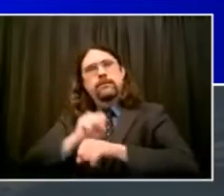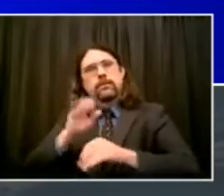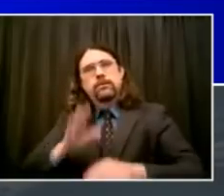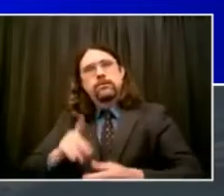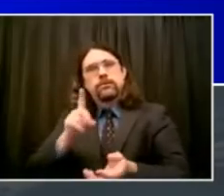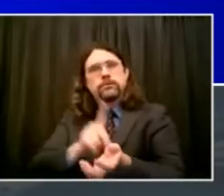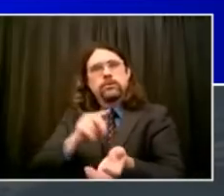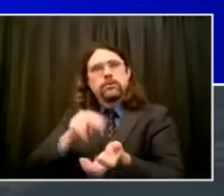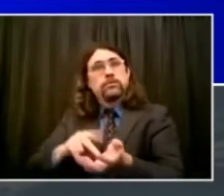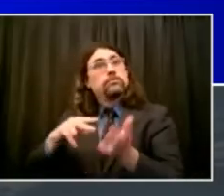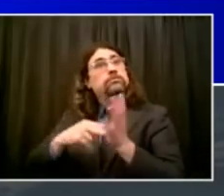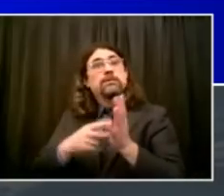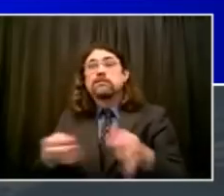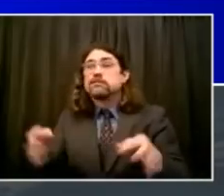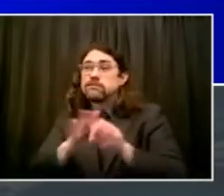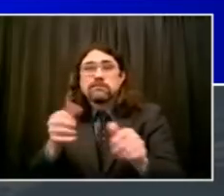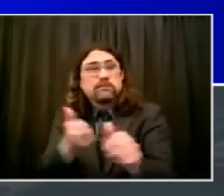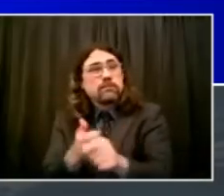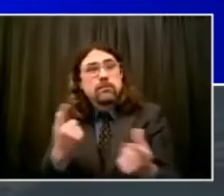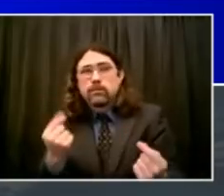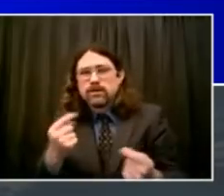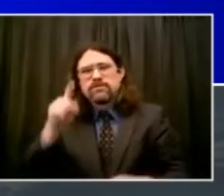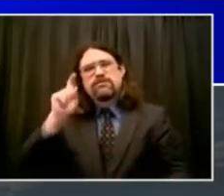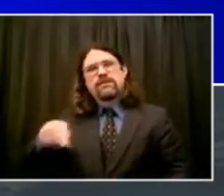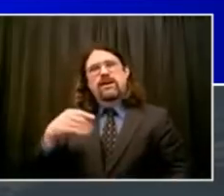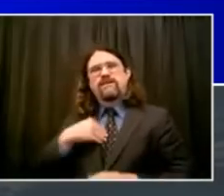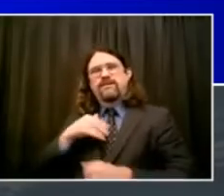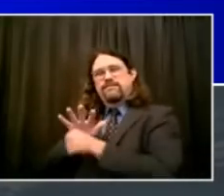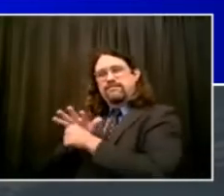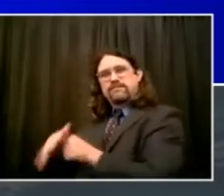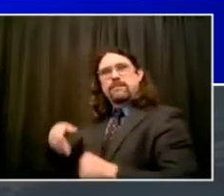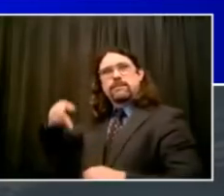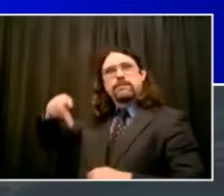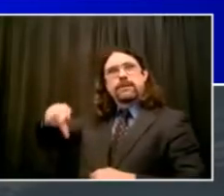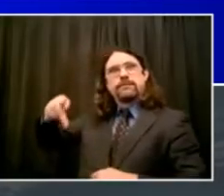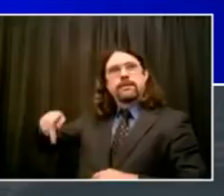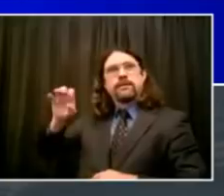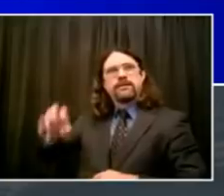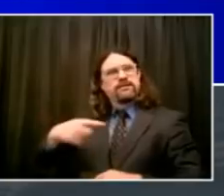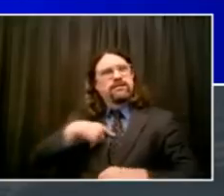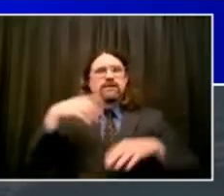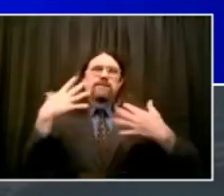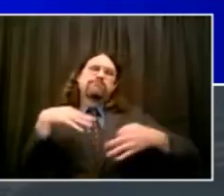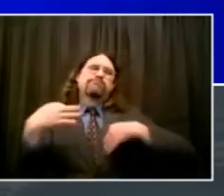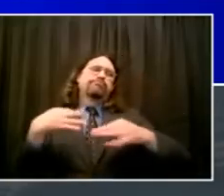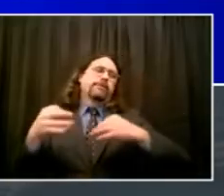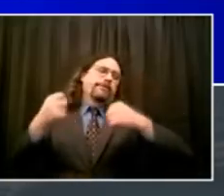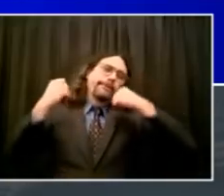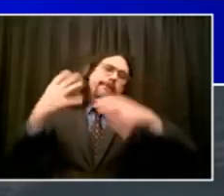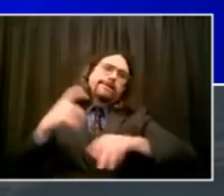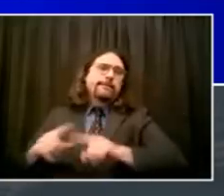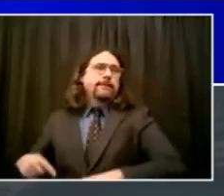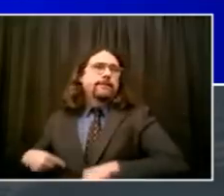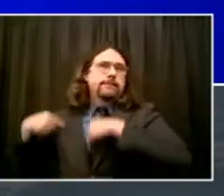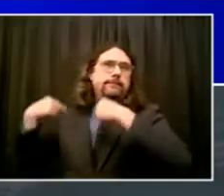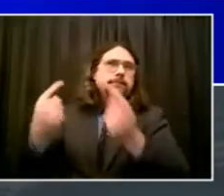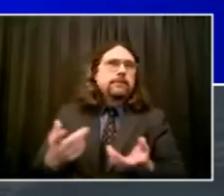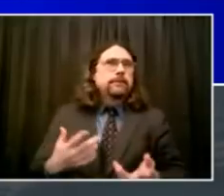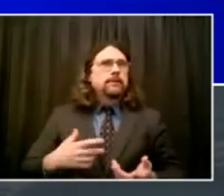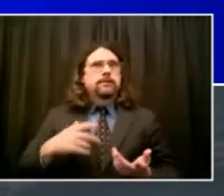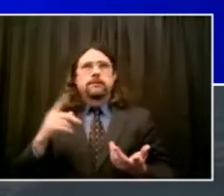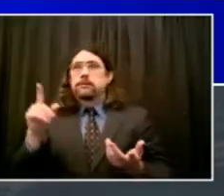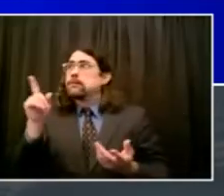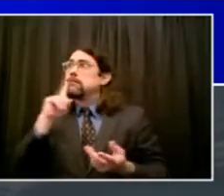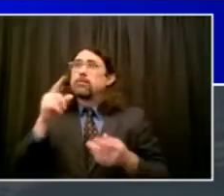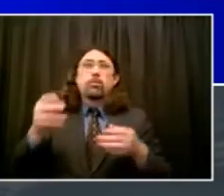we know it was a fight from day one. And again, when we look back on the history of this, the scarcity that attended to this crisis from